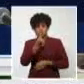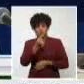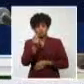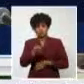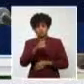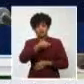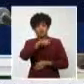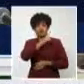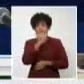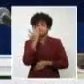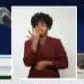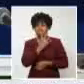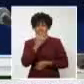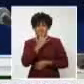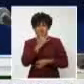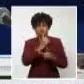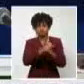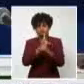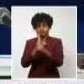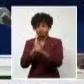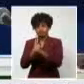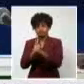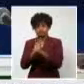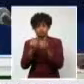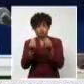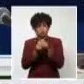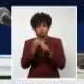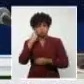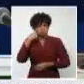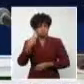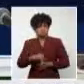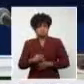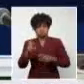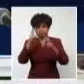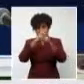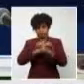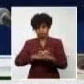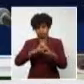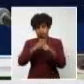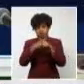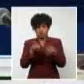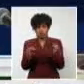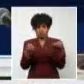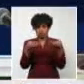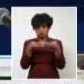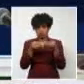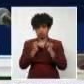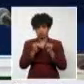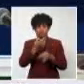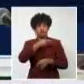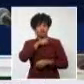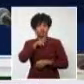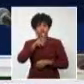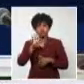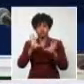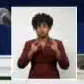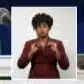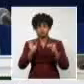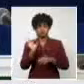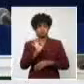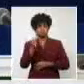been confirmed previously. In one of all the cases, the source of the person's infection was not